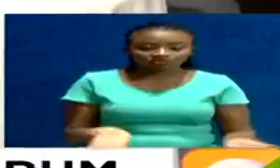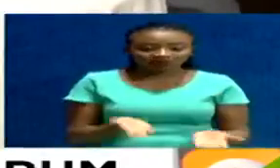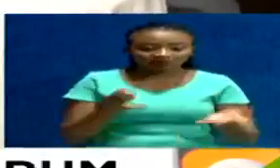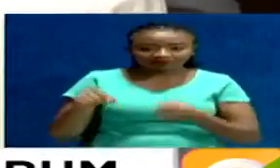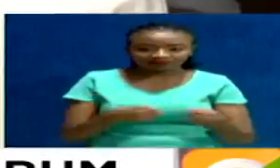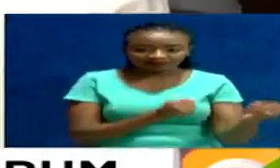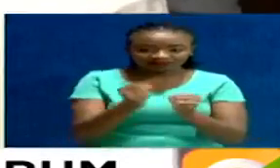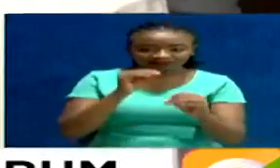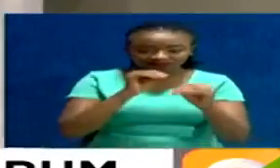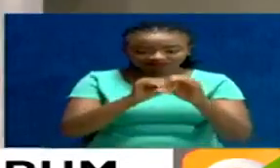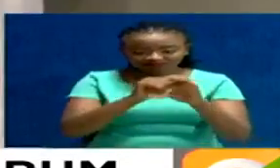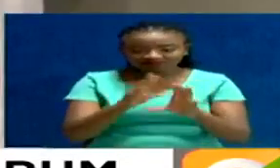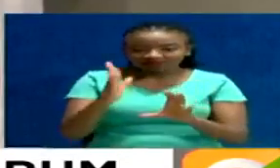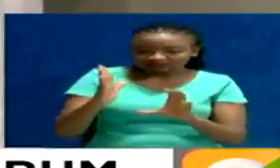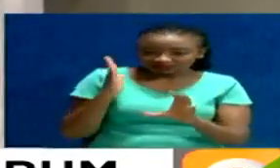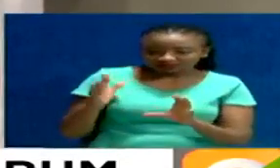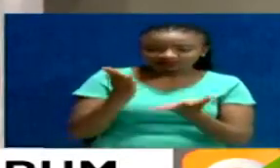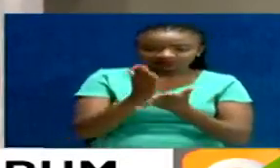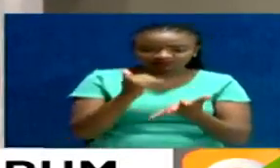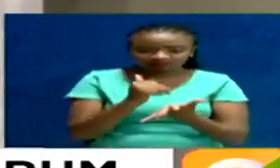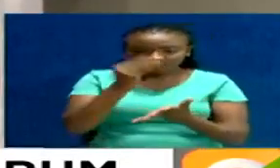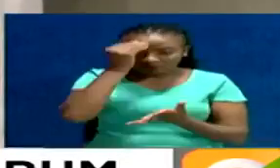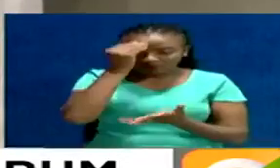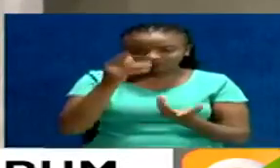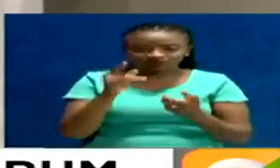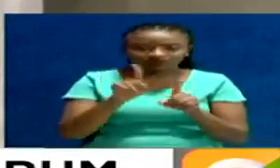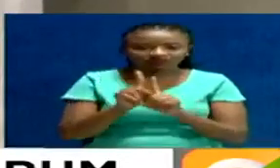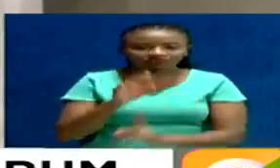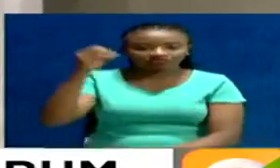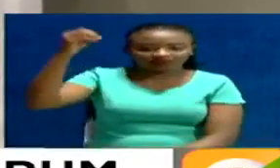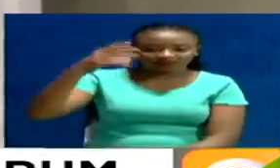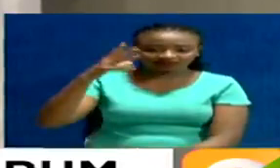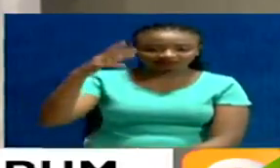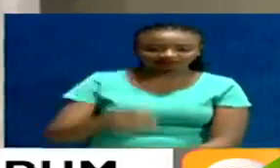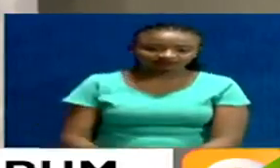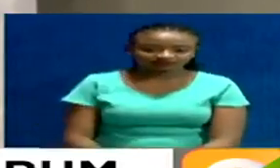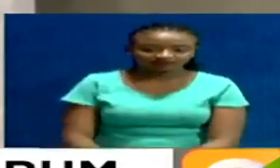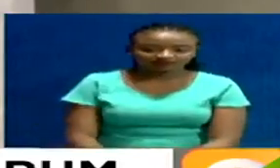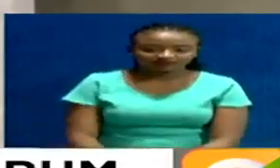investments in trade, security, education, agriculture, and energy. Laura Otieno, Citizen TV.